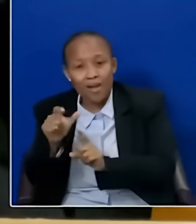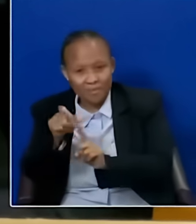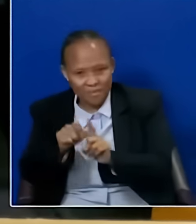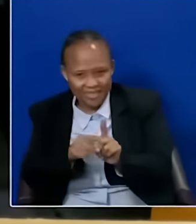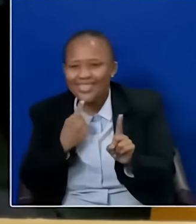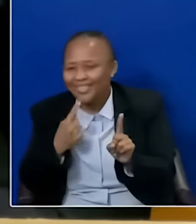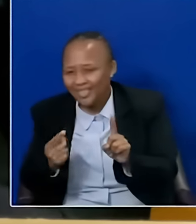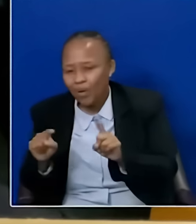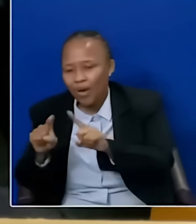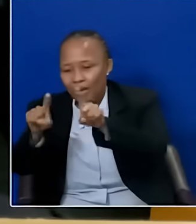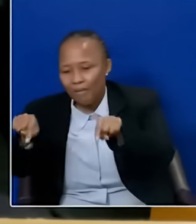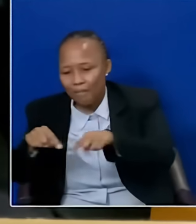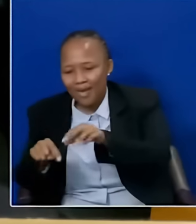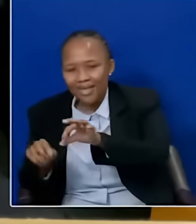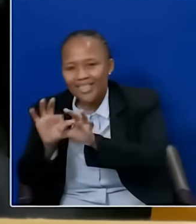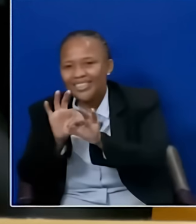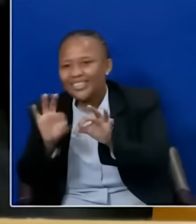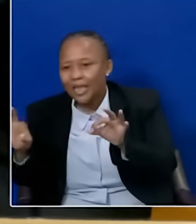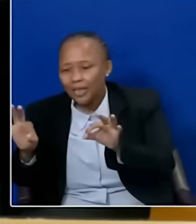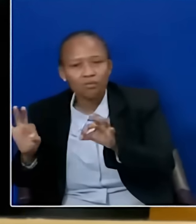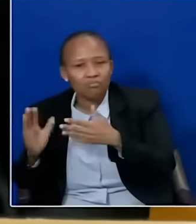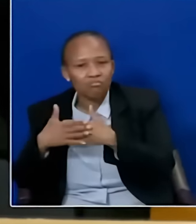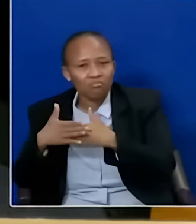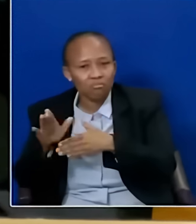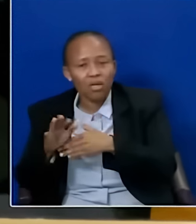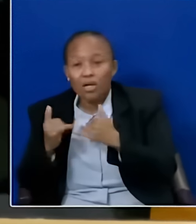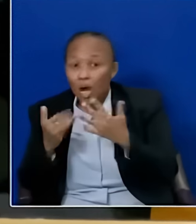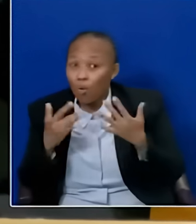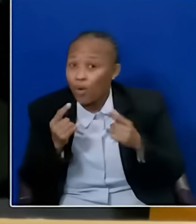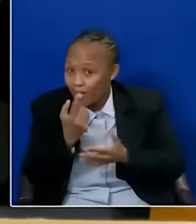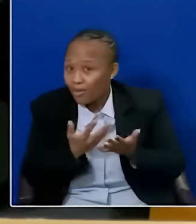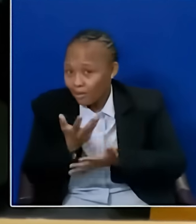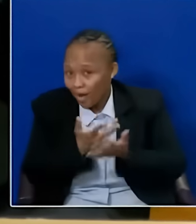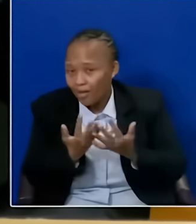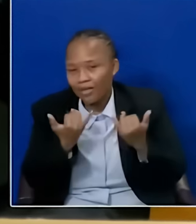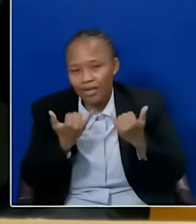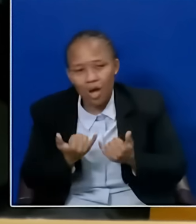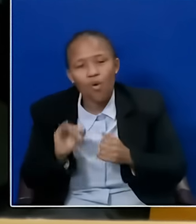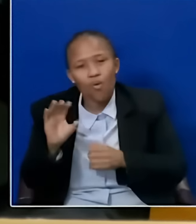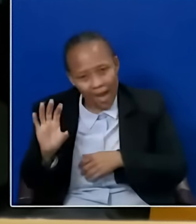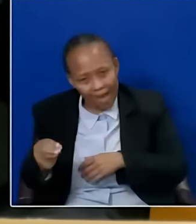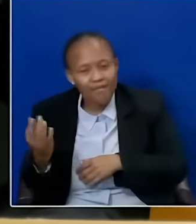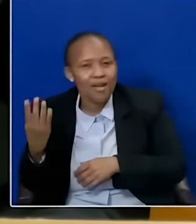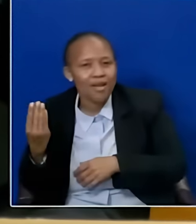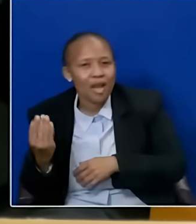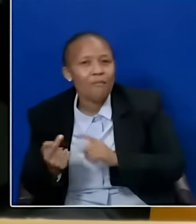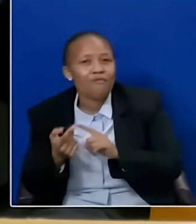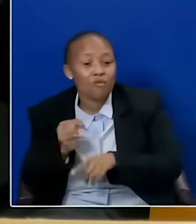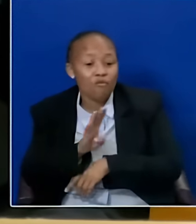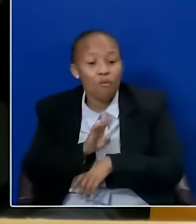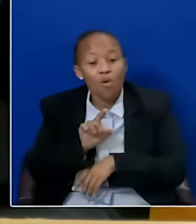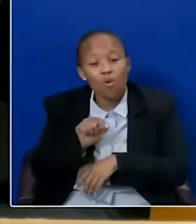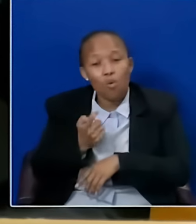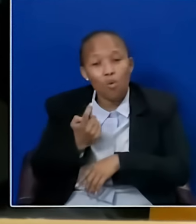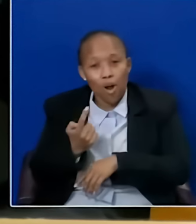something that we're discussing now, and he gives a number there in 4.1. And then you go to